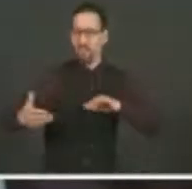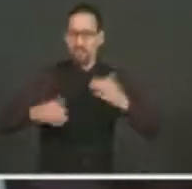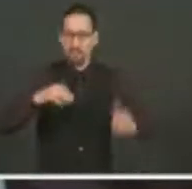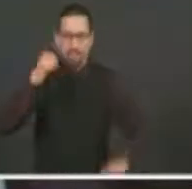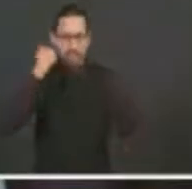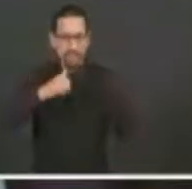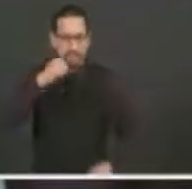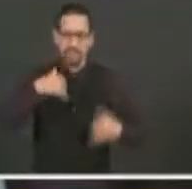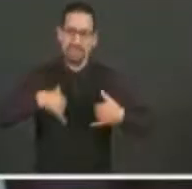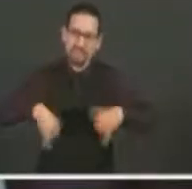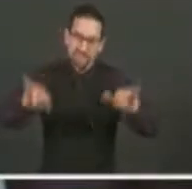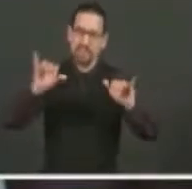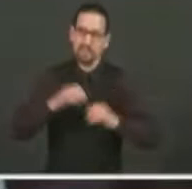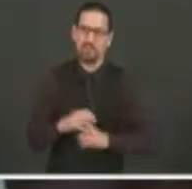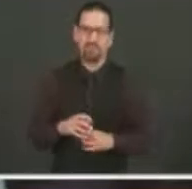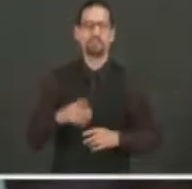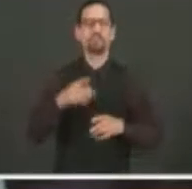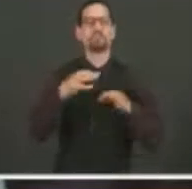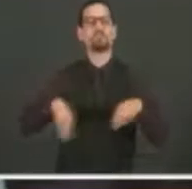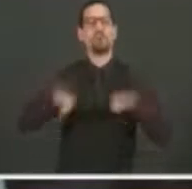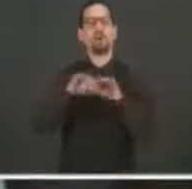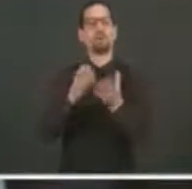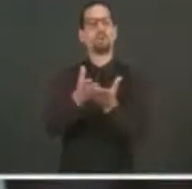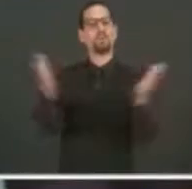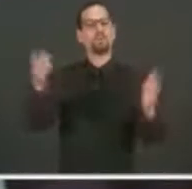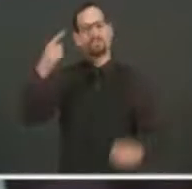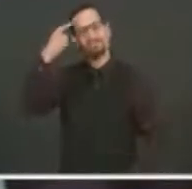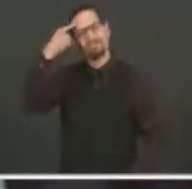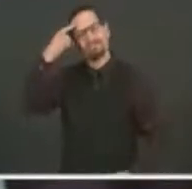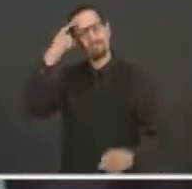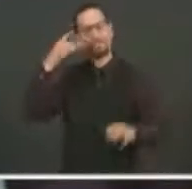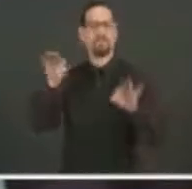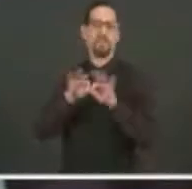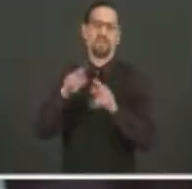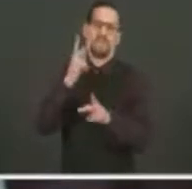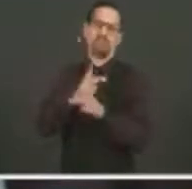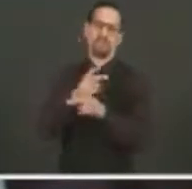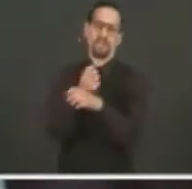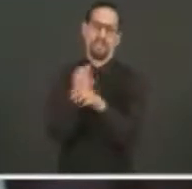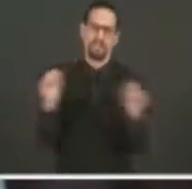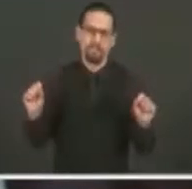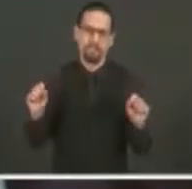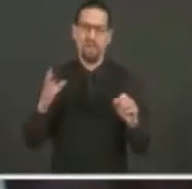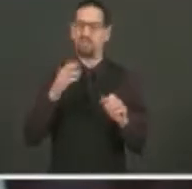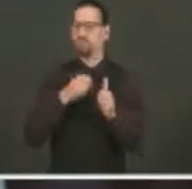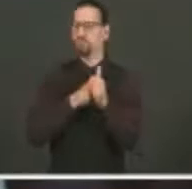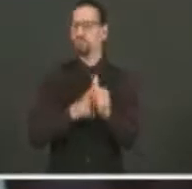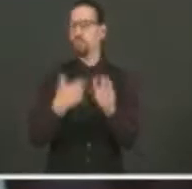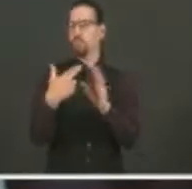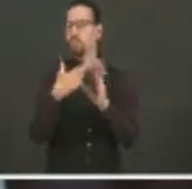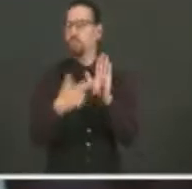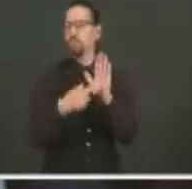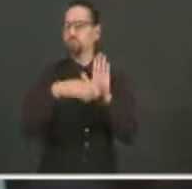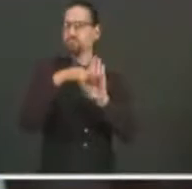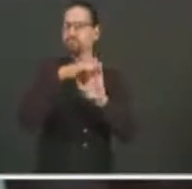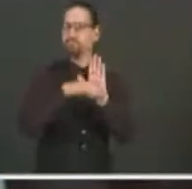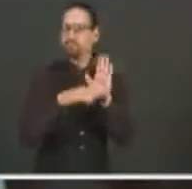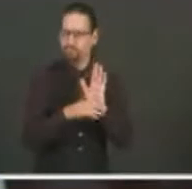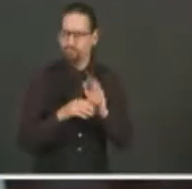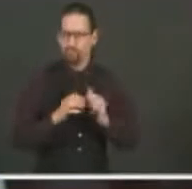ask you to stay safe and continue to follow the rules. We have been in phase 2